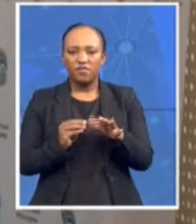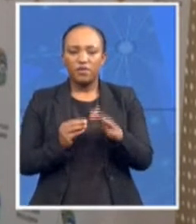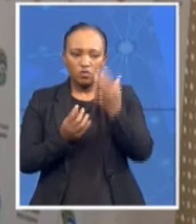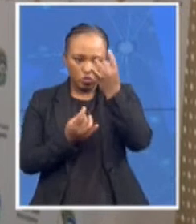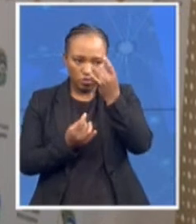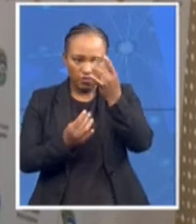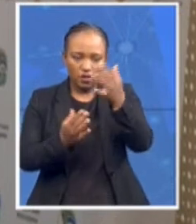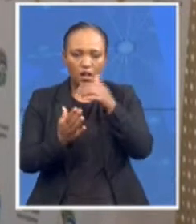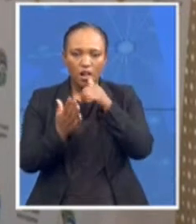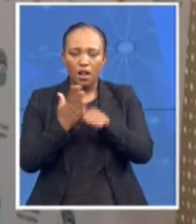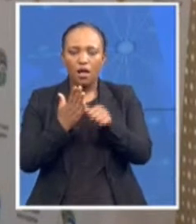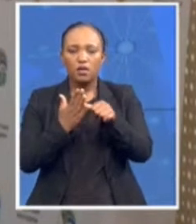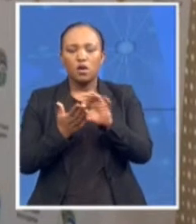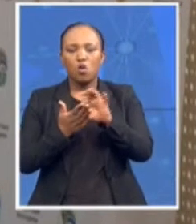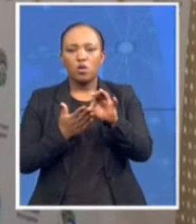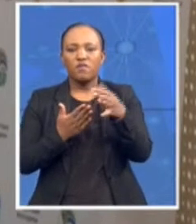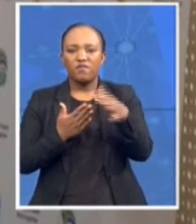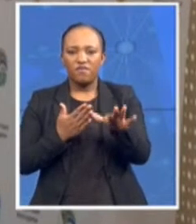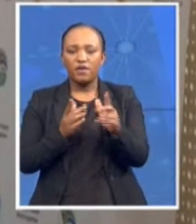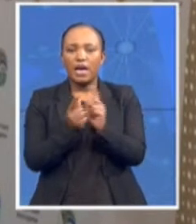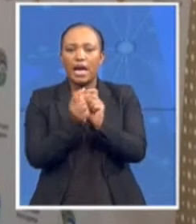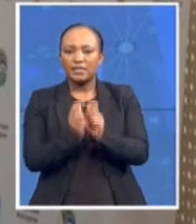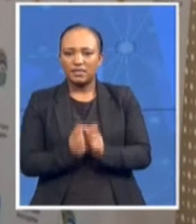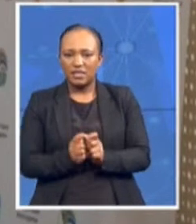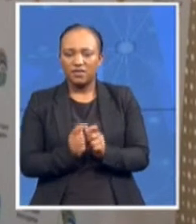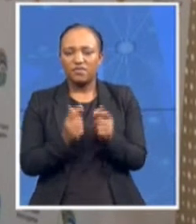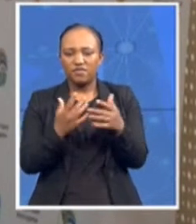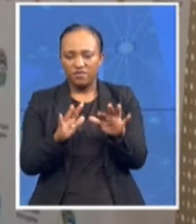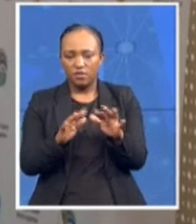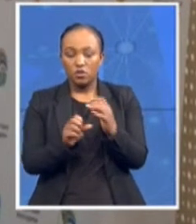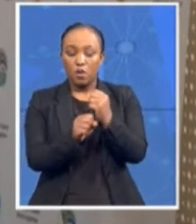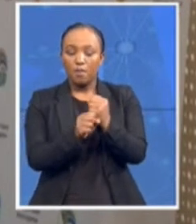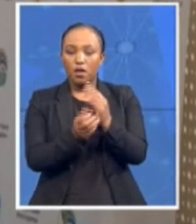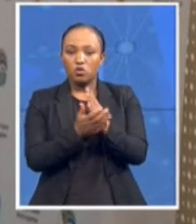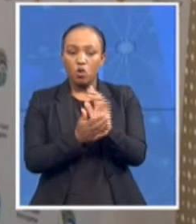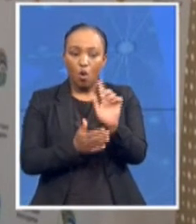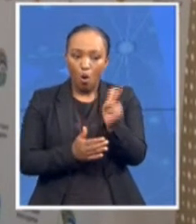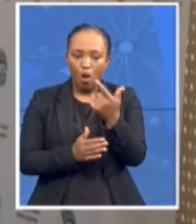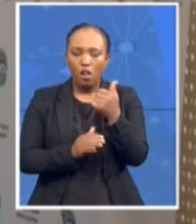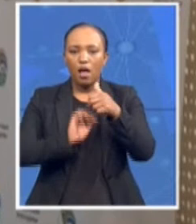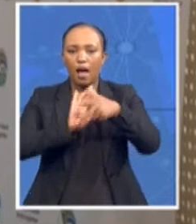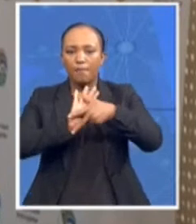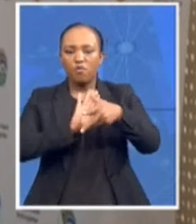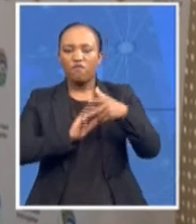guiding figures to ensure that all approved beneficiaries would receive funding.